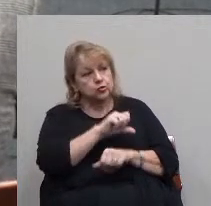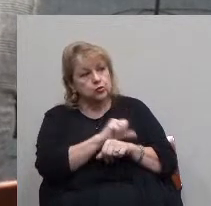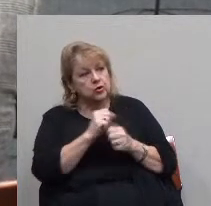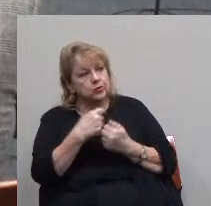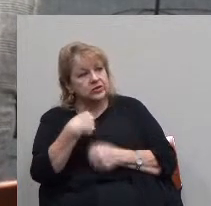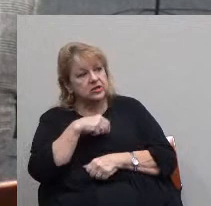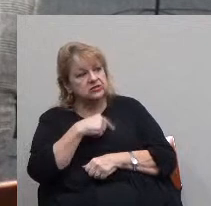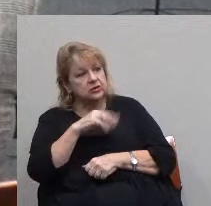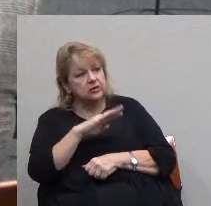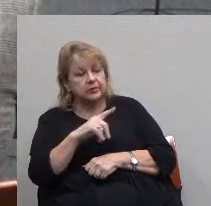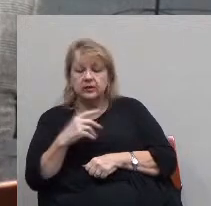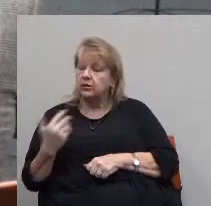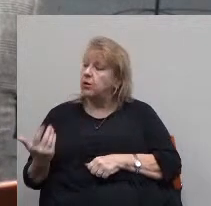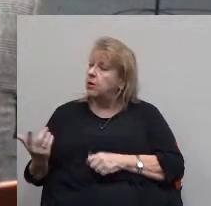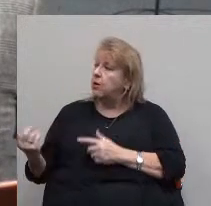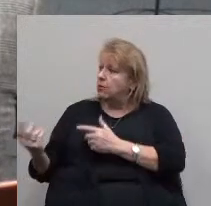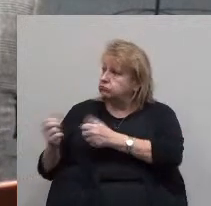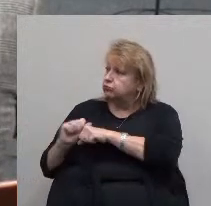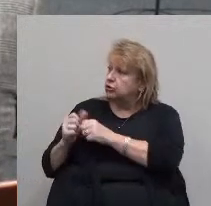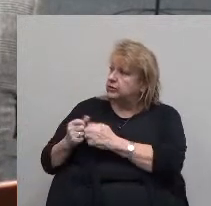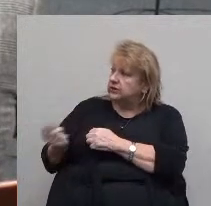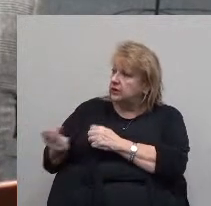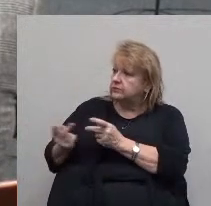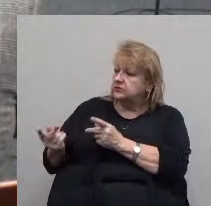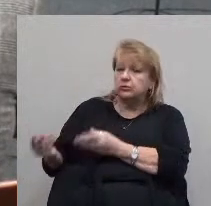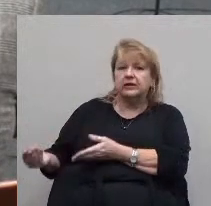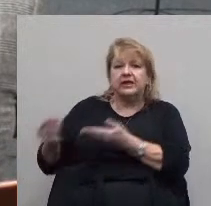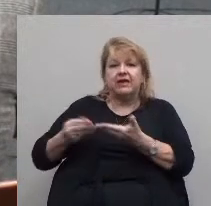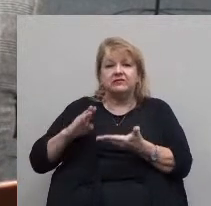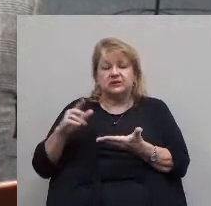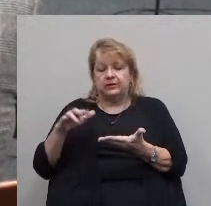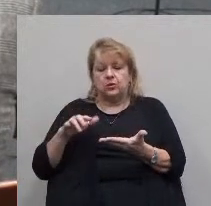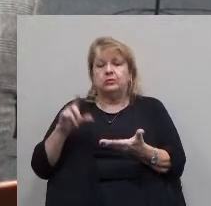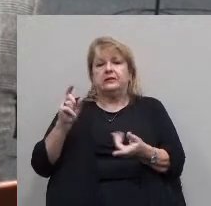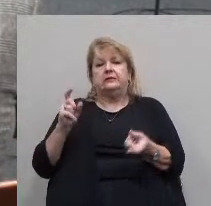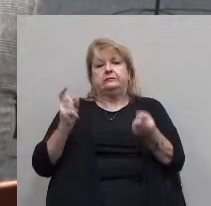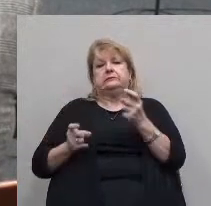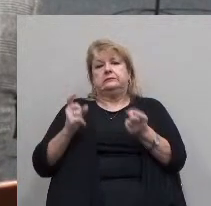we did. The one he gave us definitely needed some work, so we were able